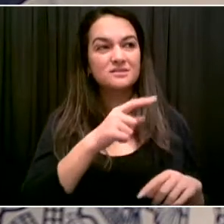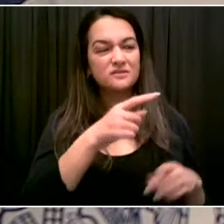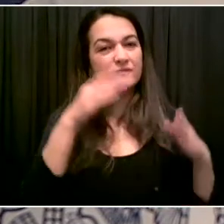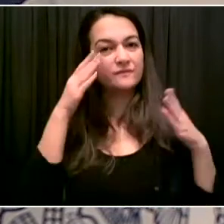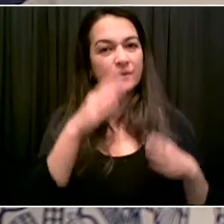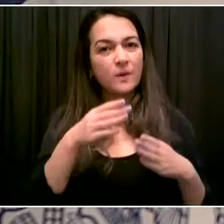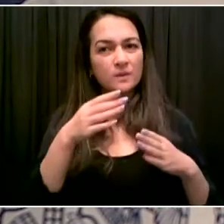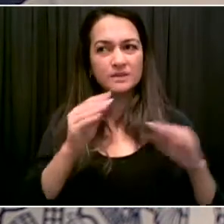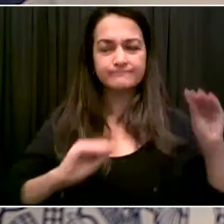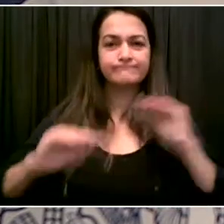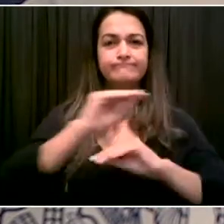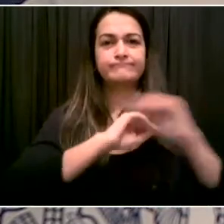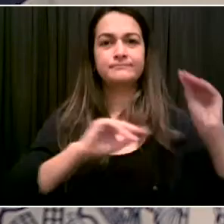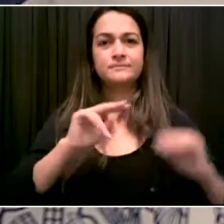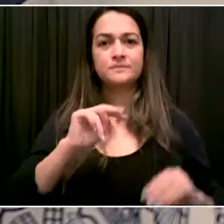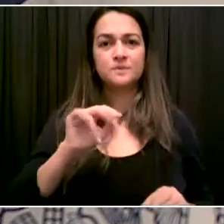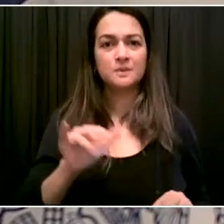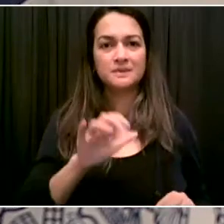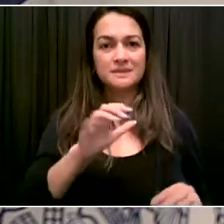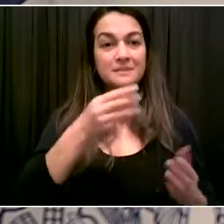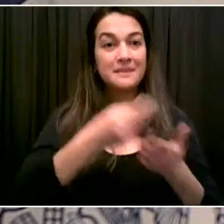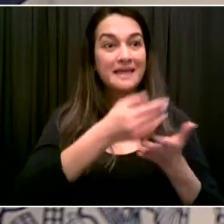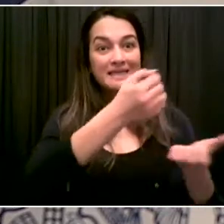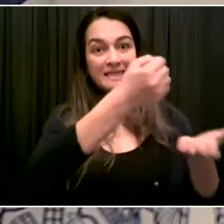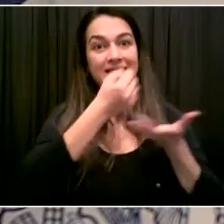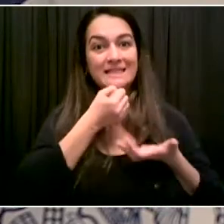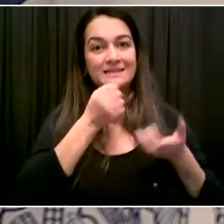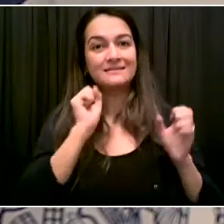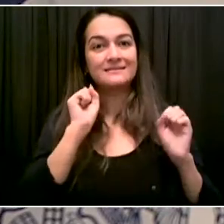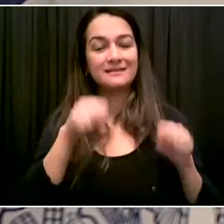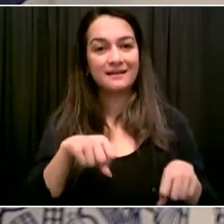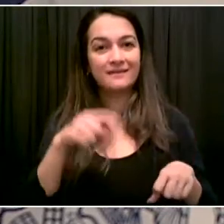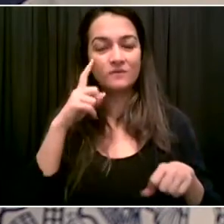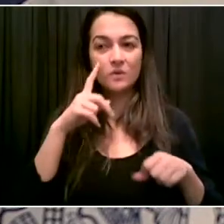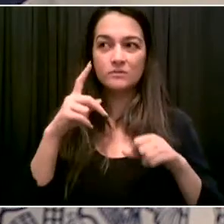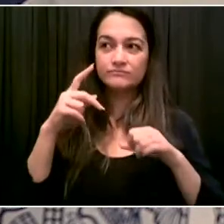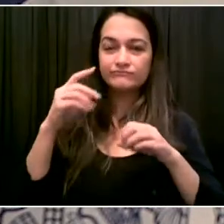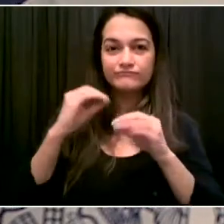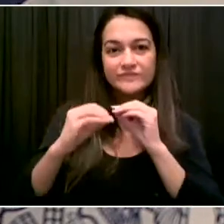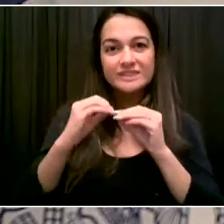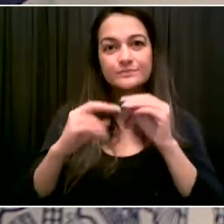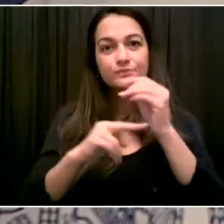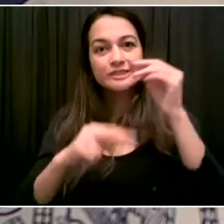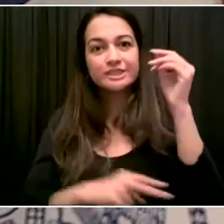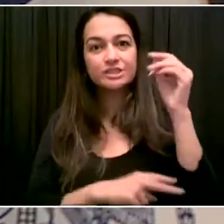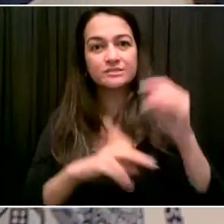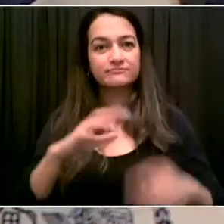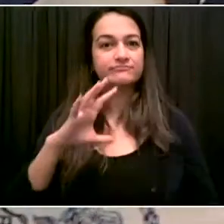alive and one that we need to take full advantage of in this city as we move forward. Thank you, everyone.